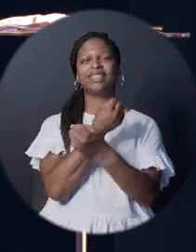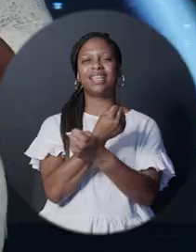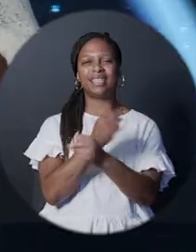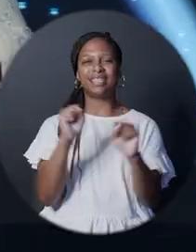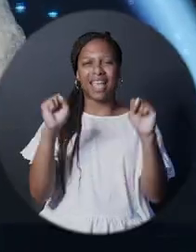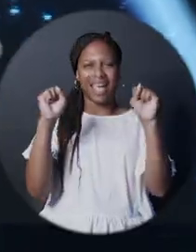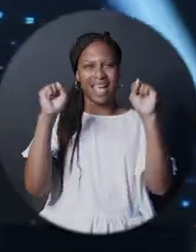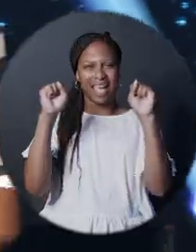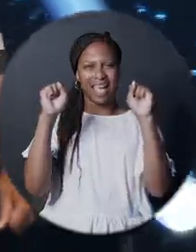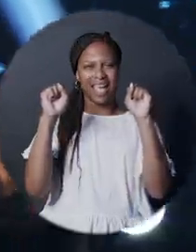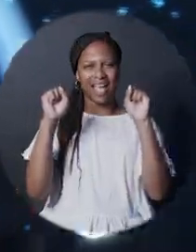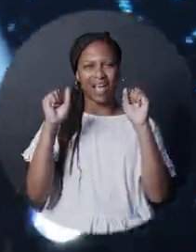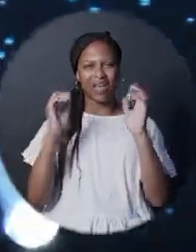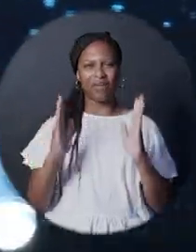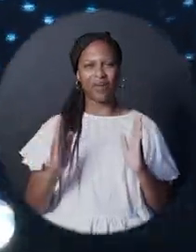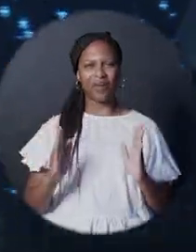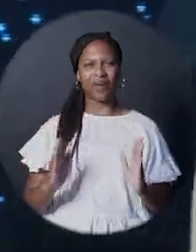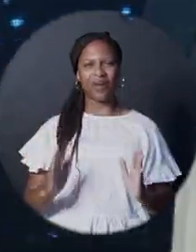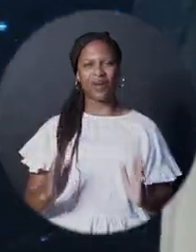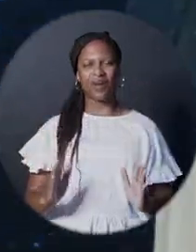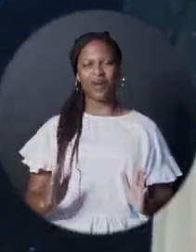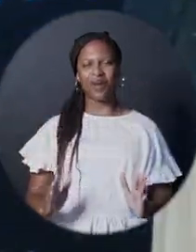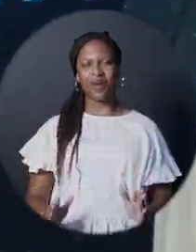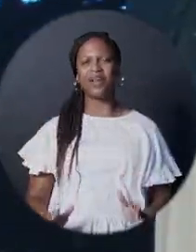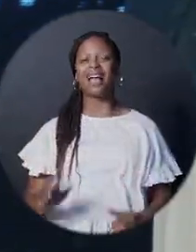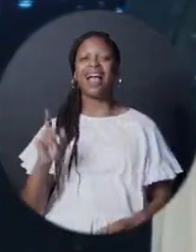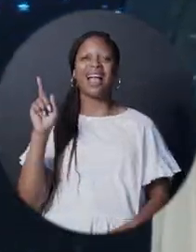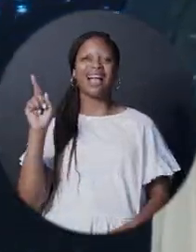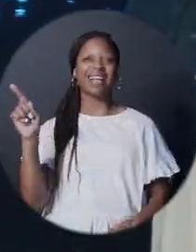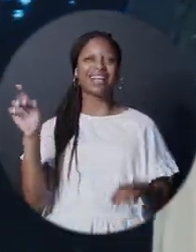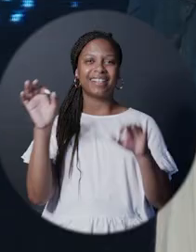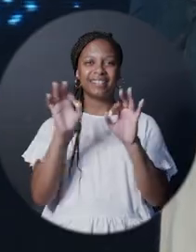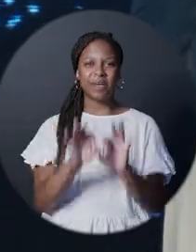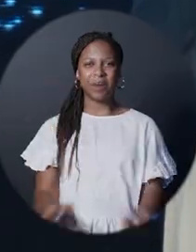Jesus. Blessed Savior. Blessed